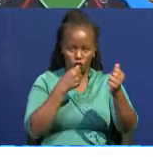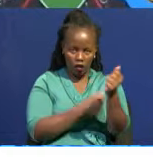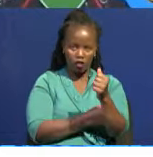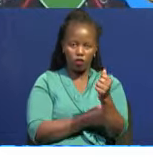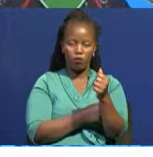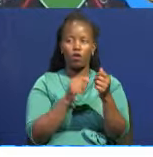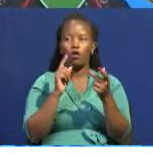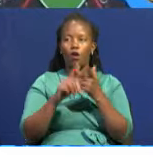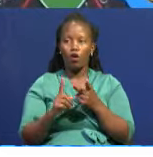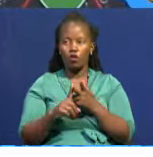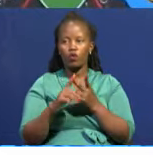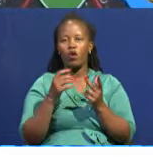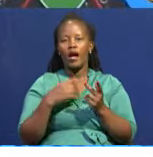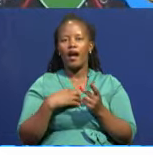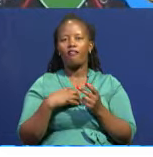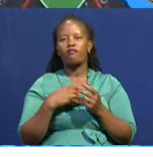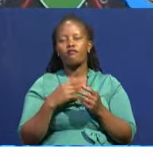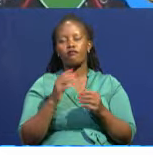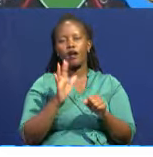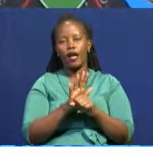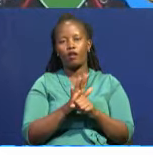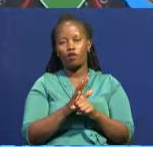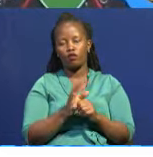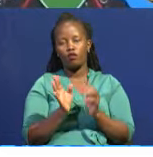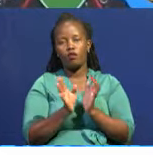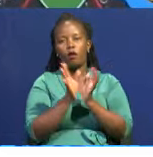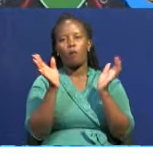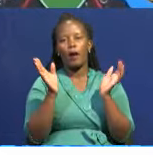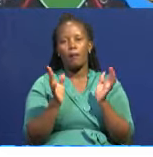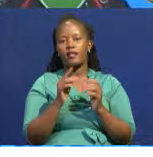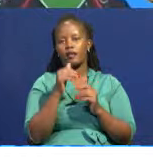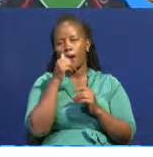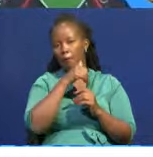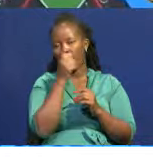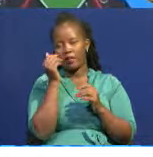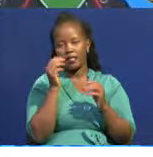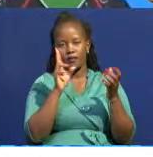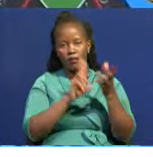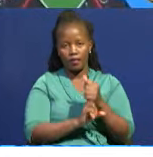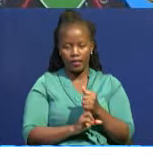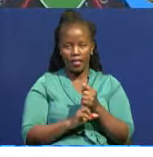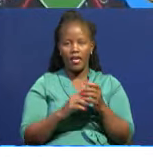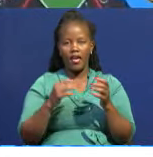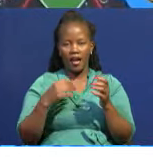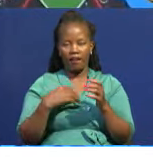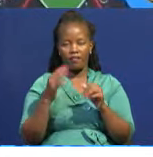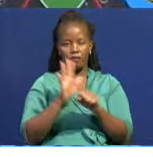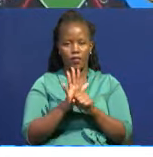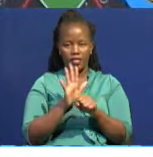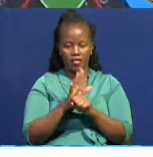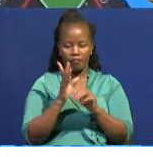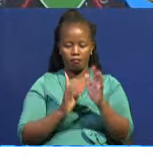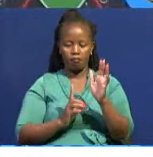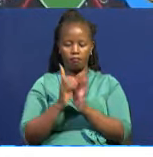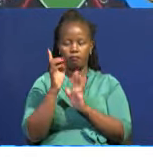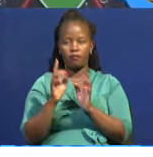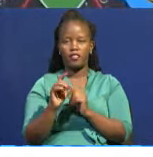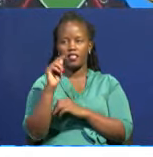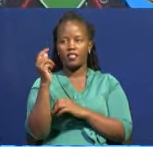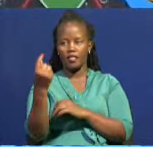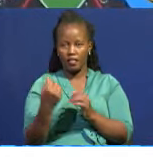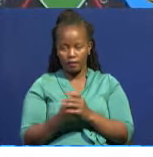seen a rise in public-private partnerships that are spurring infrastructural development in Kenya, and